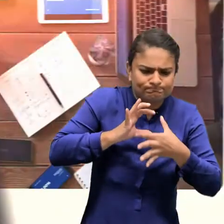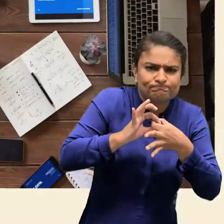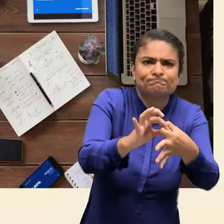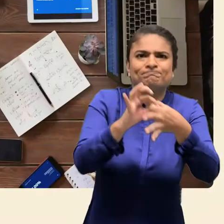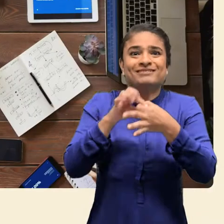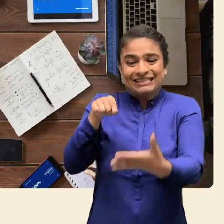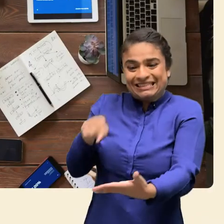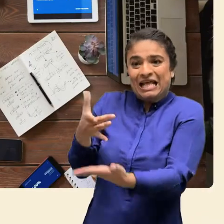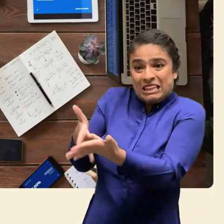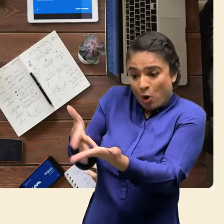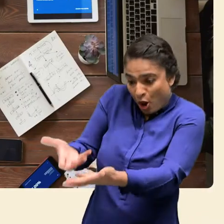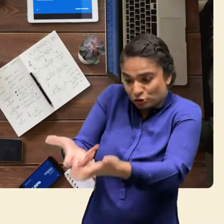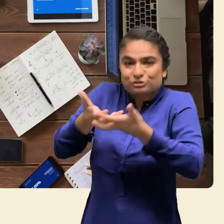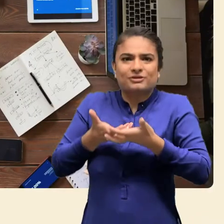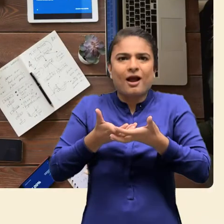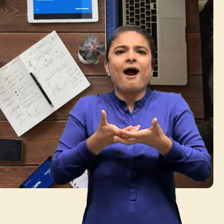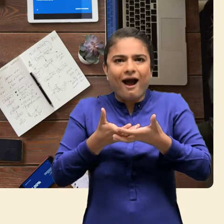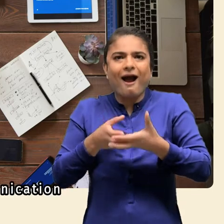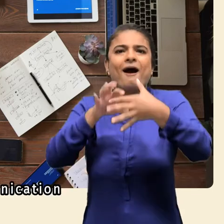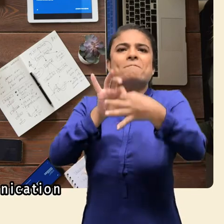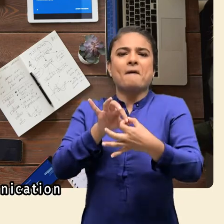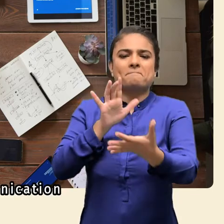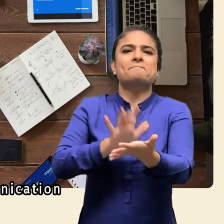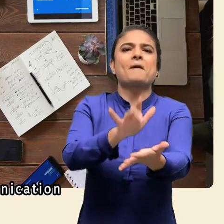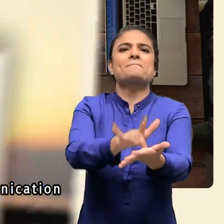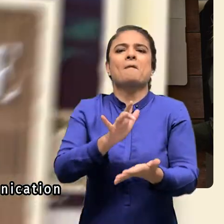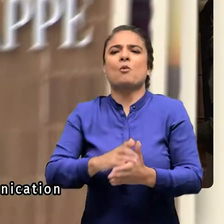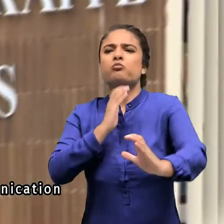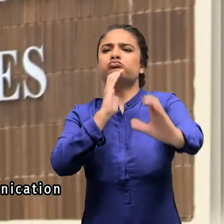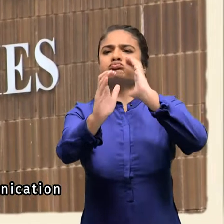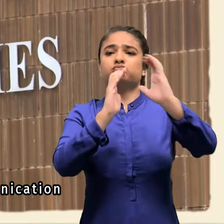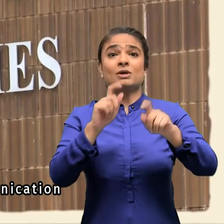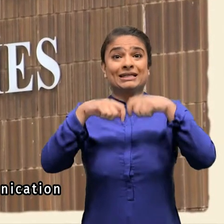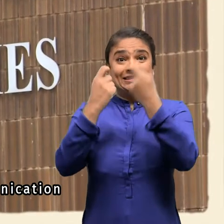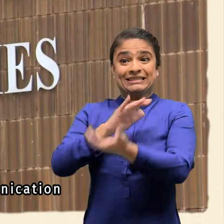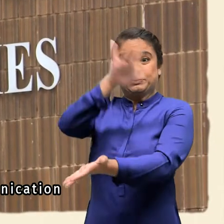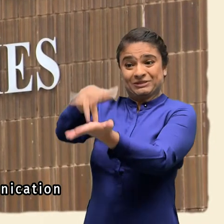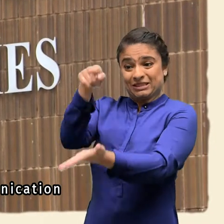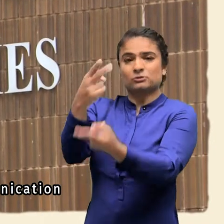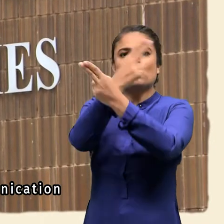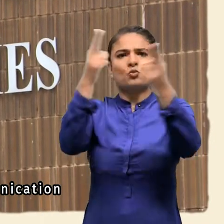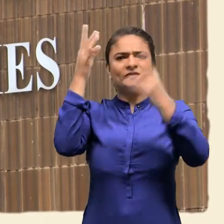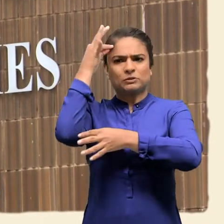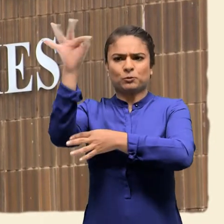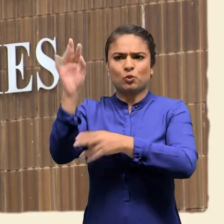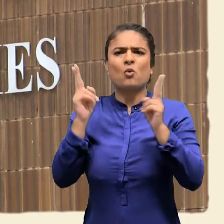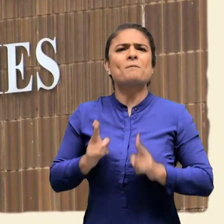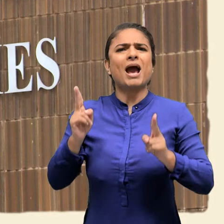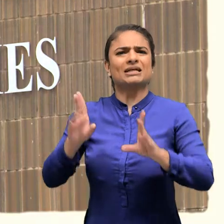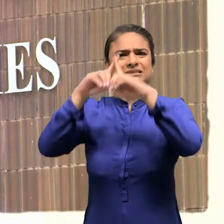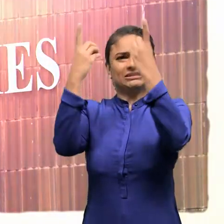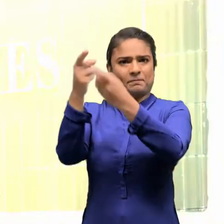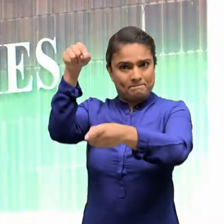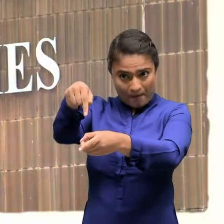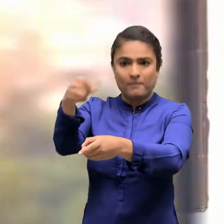share information and build social relationships. The team at the Center for Augmentative and Alternative Communication in the Facility